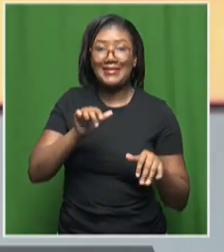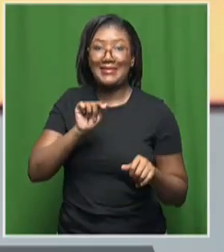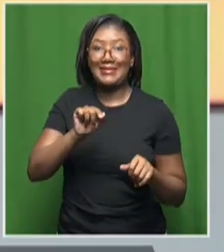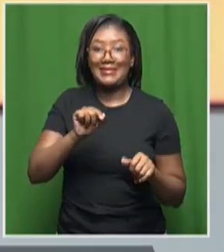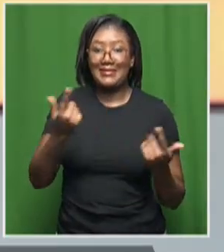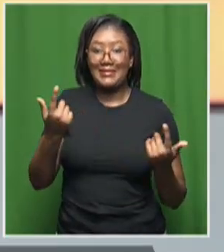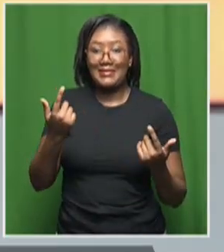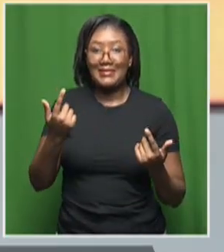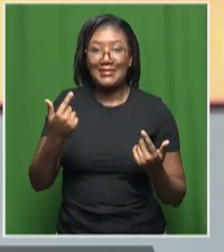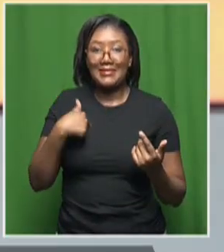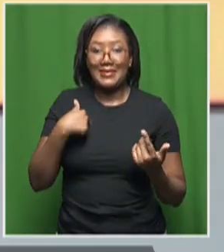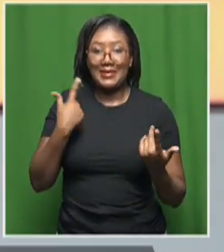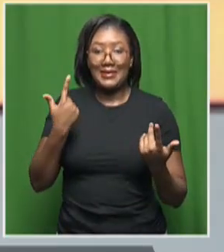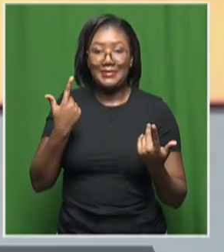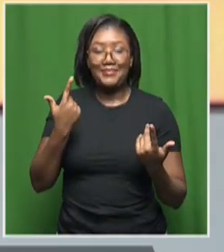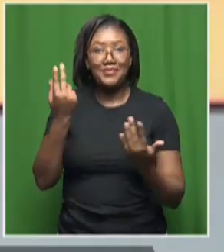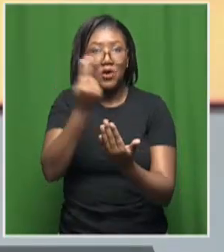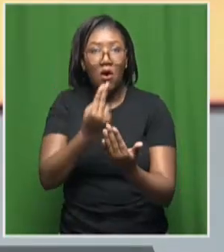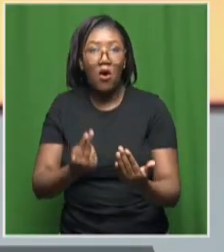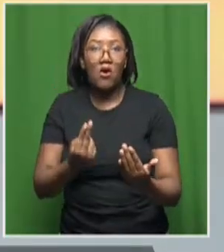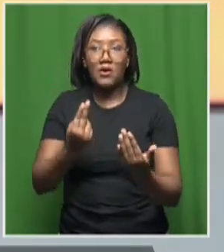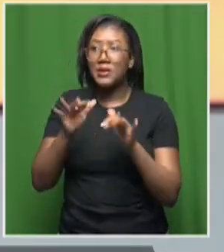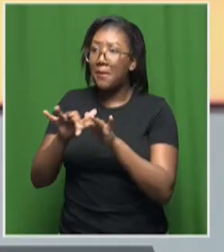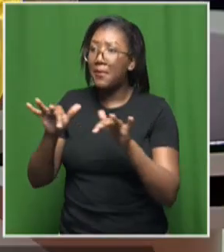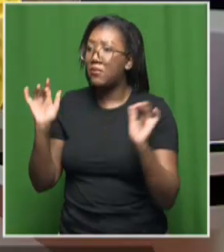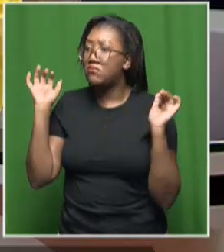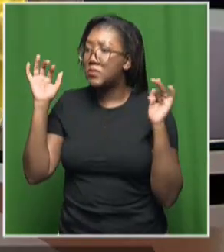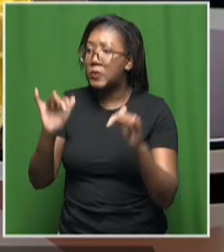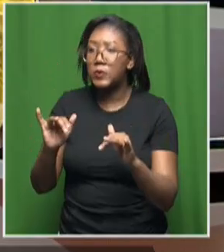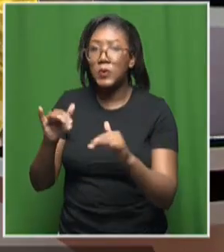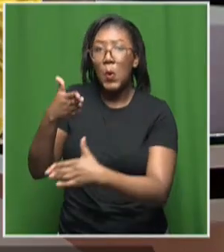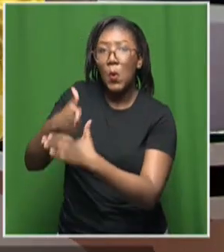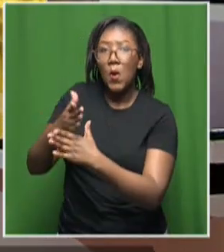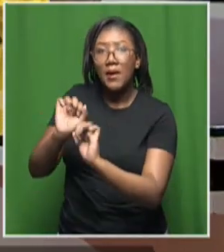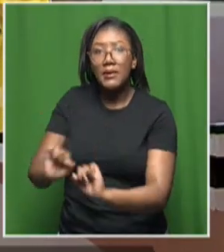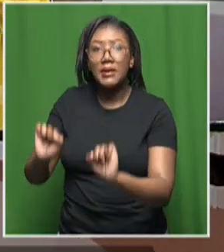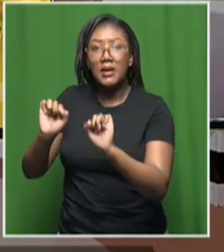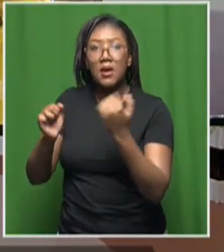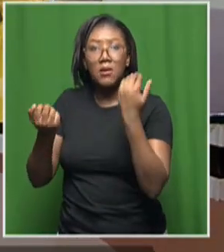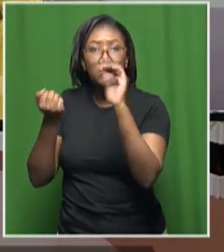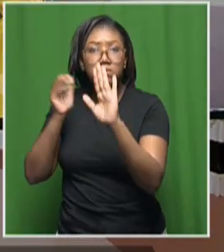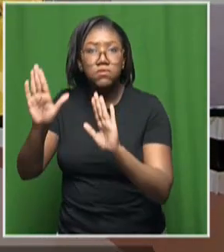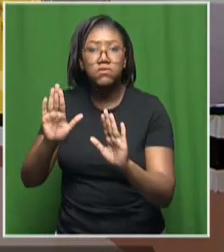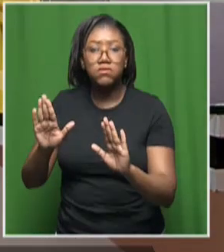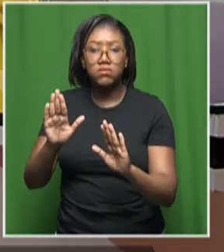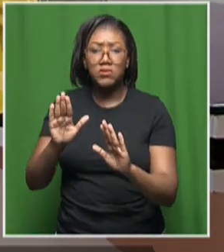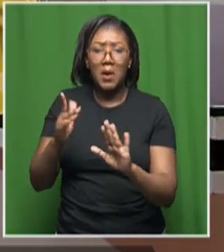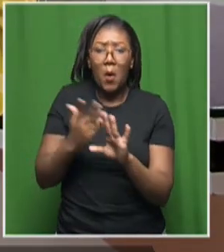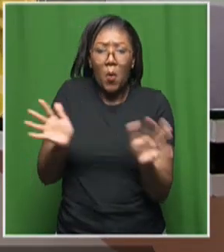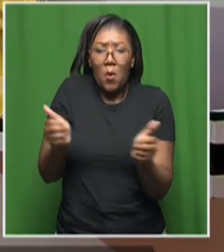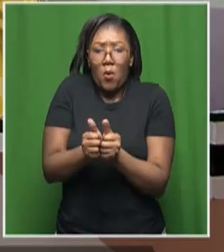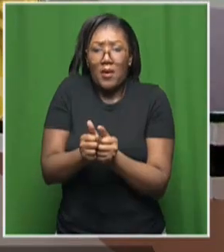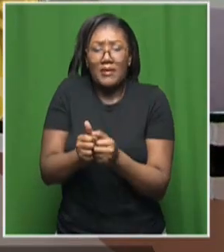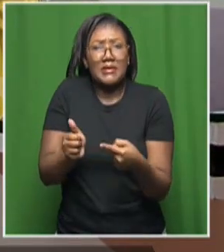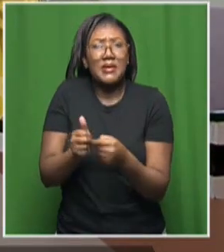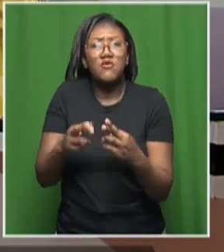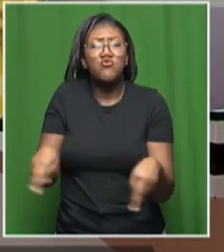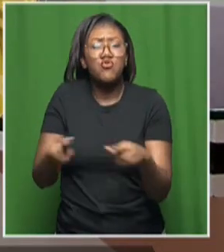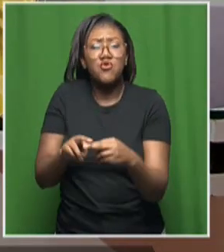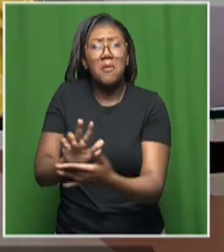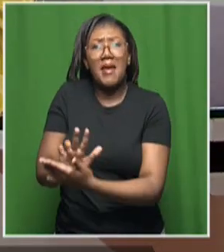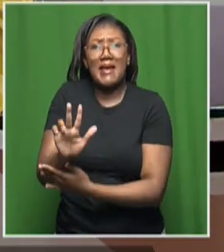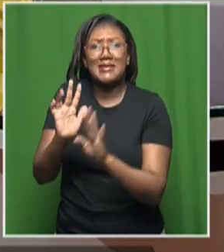artist space where people come to collaborate, showcase their work in that platform as well. Why was it important to collaborate with them? I mean, Room